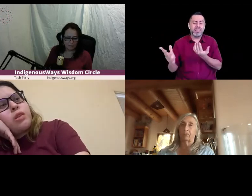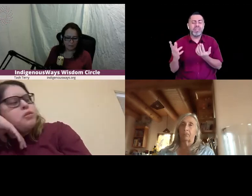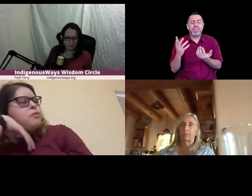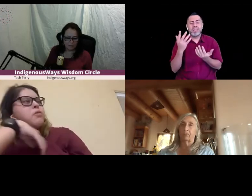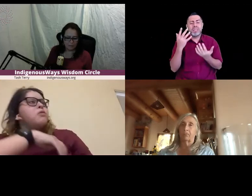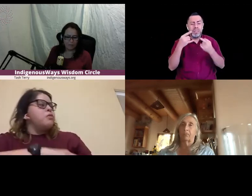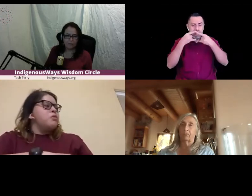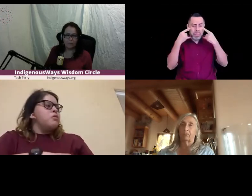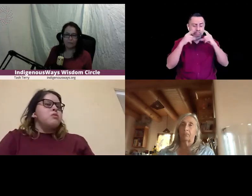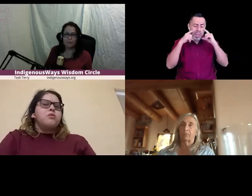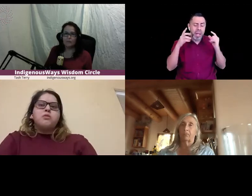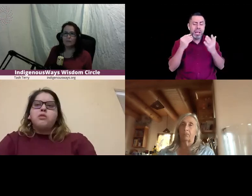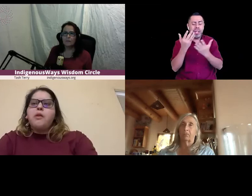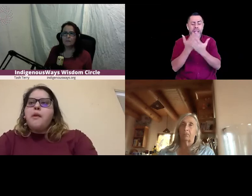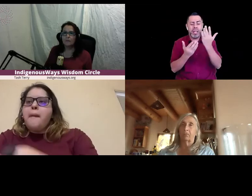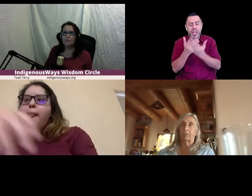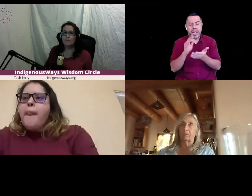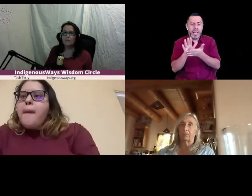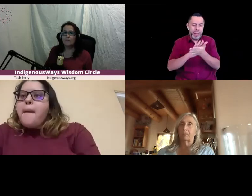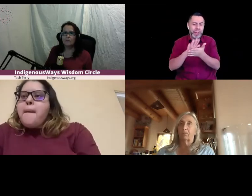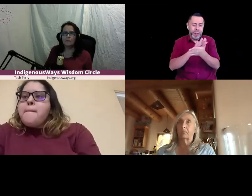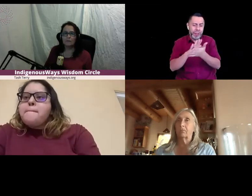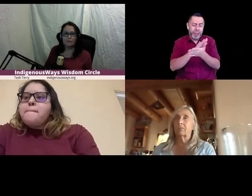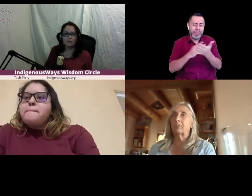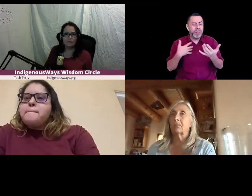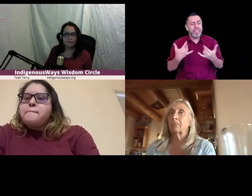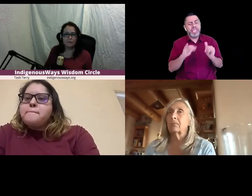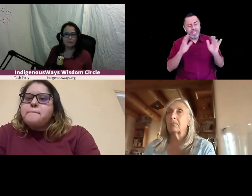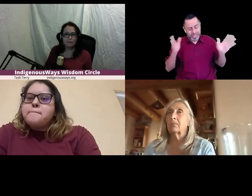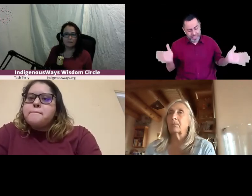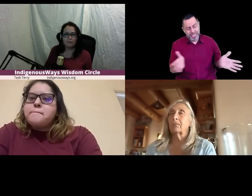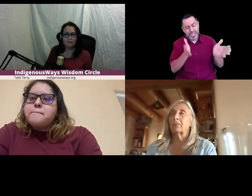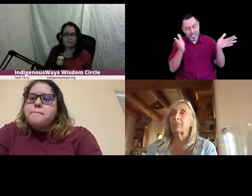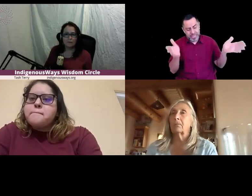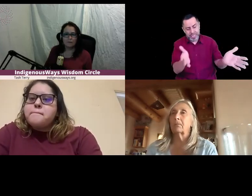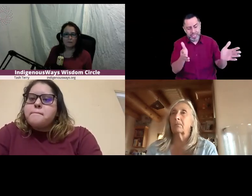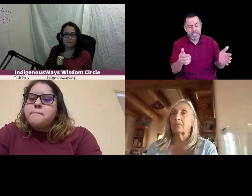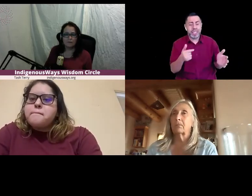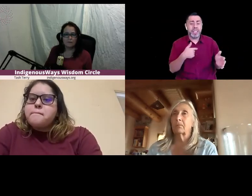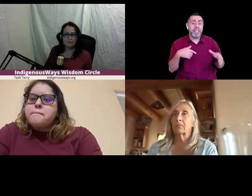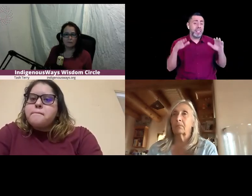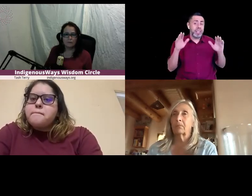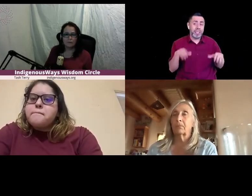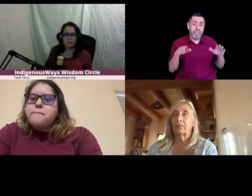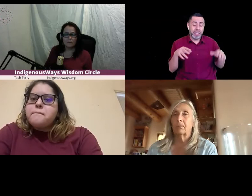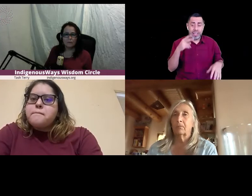still pushing that in our community. I have not seen any, but my coworkers like in